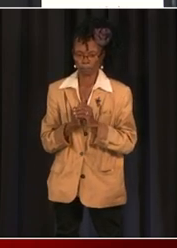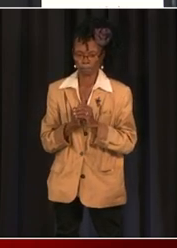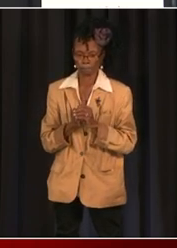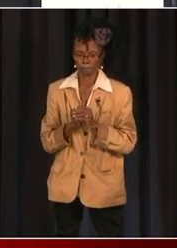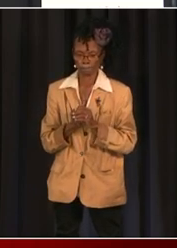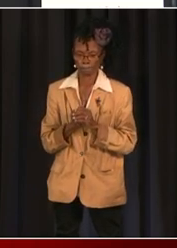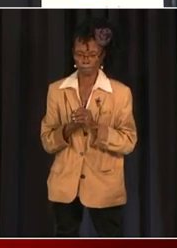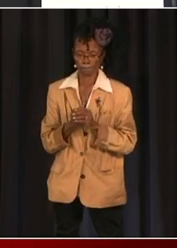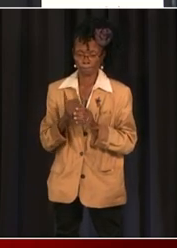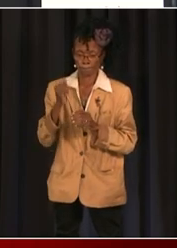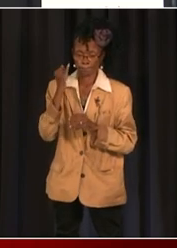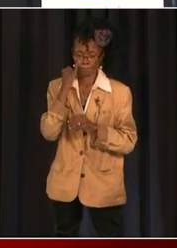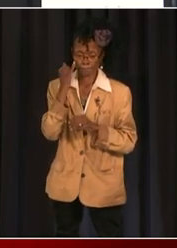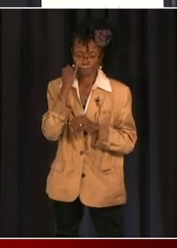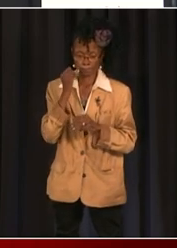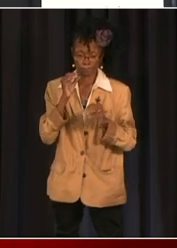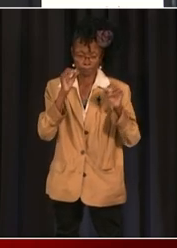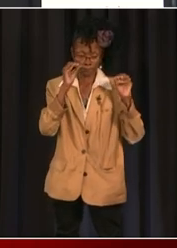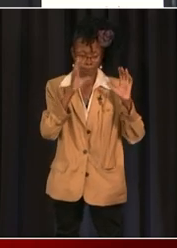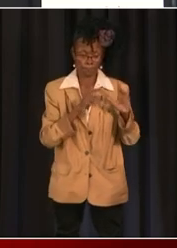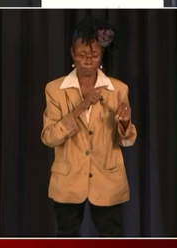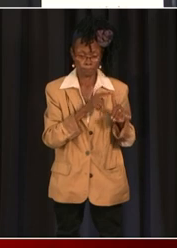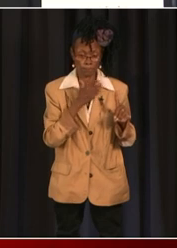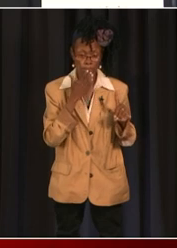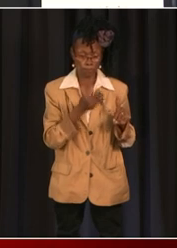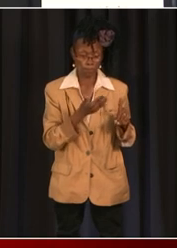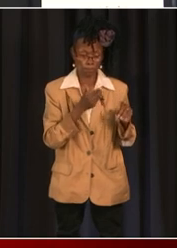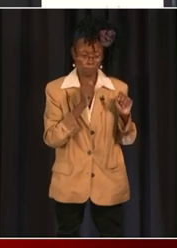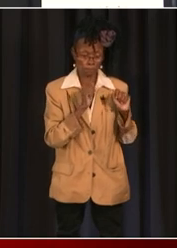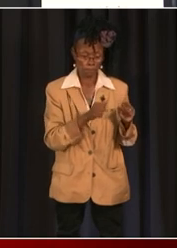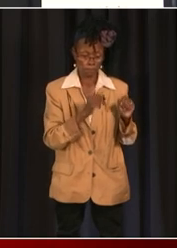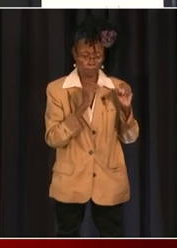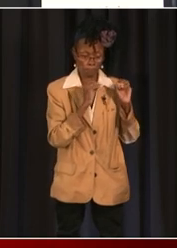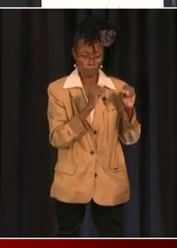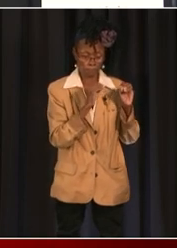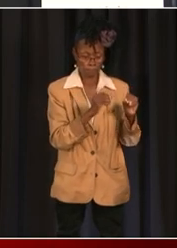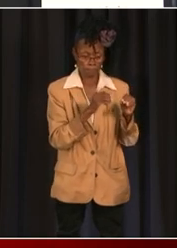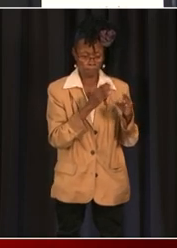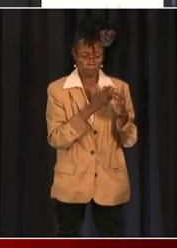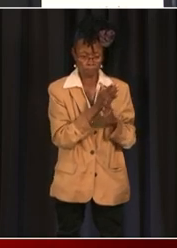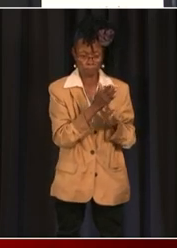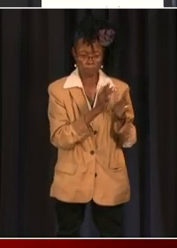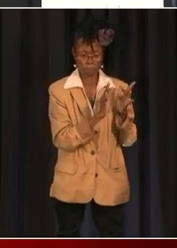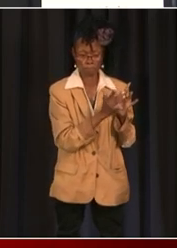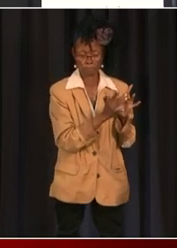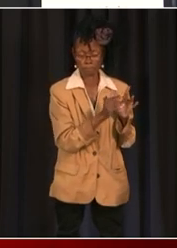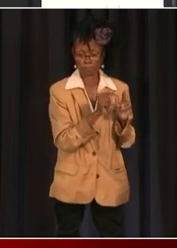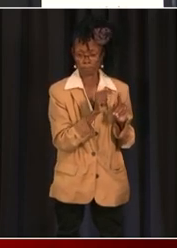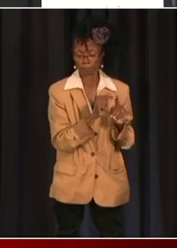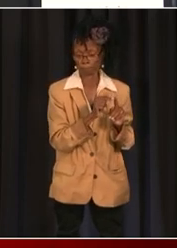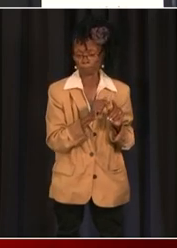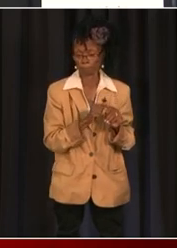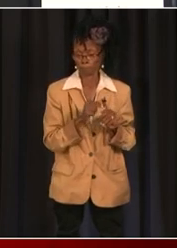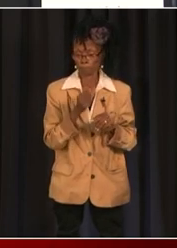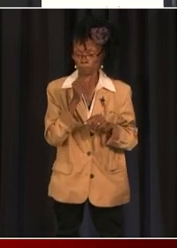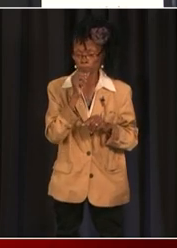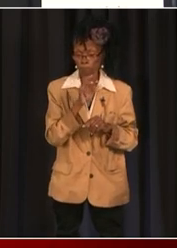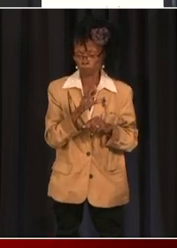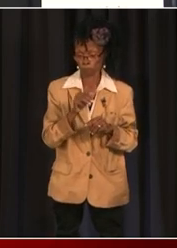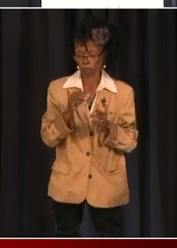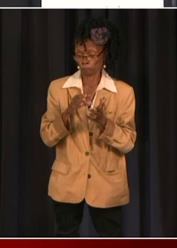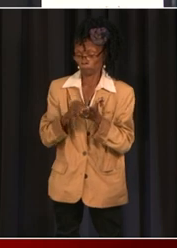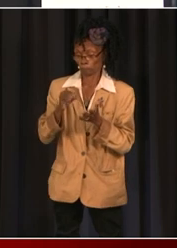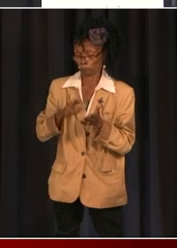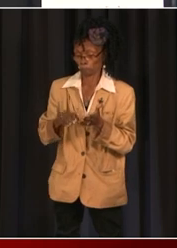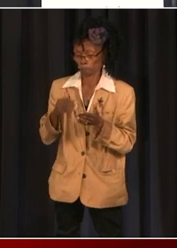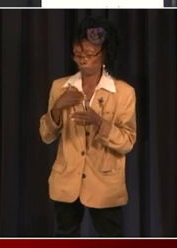teacher is well, he or she may teach students virtually, or the students may also have an opportunity to have